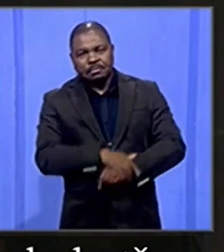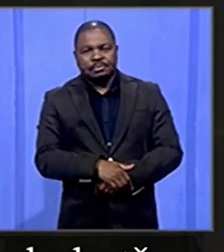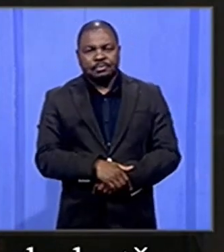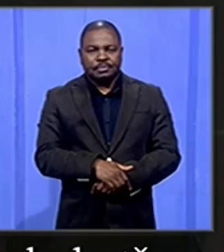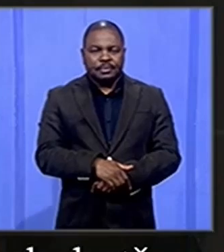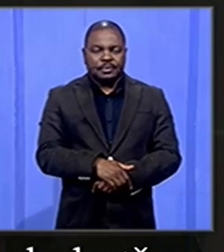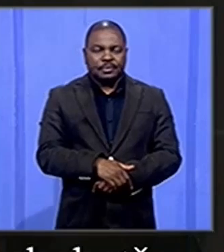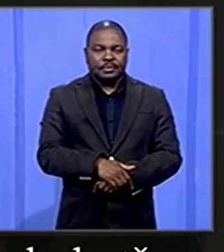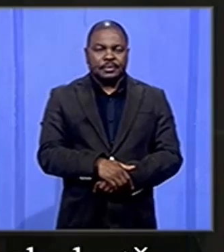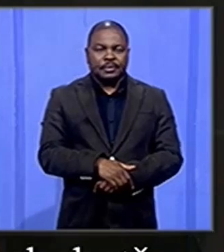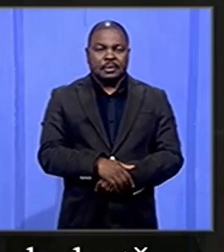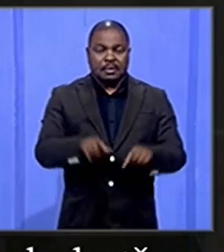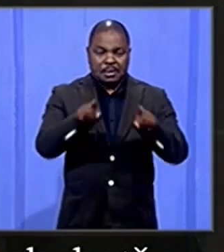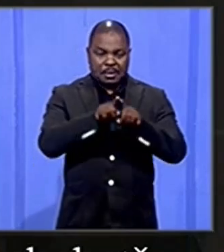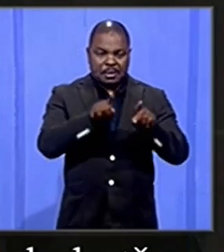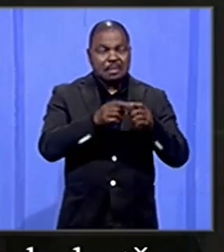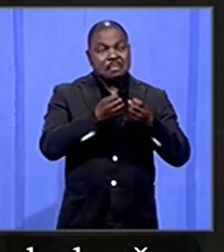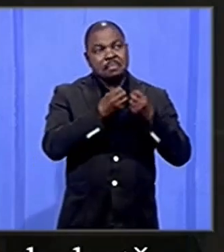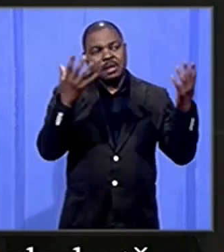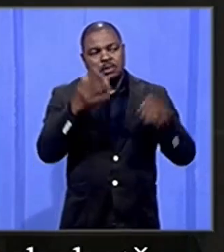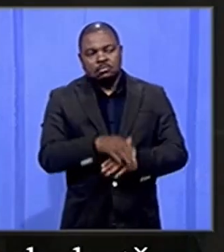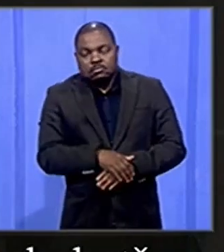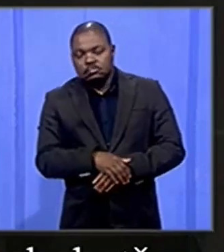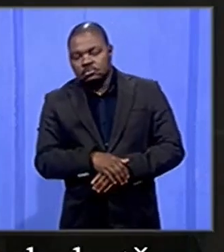As many others looked away,